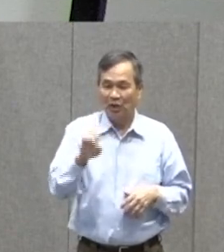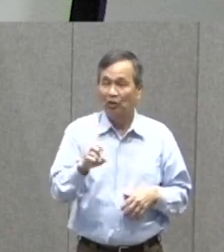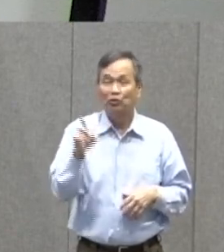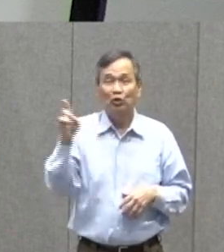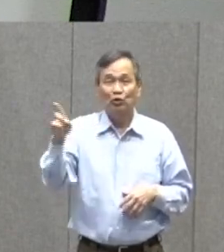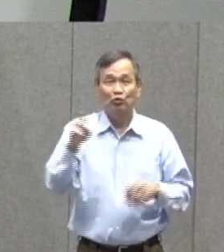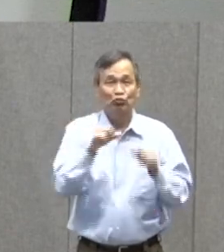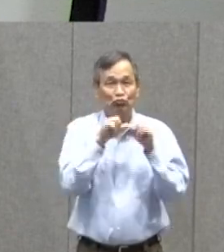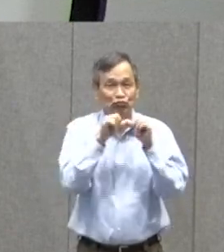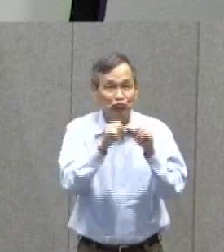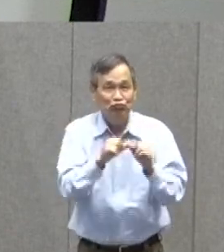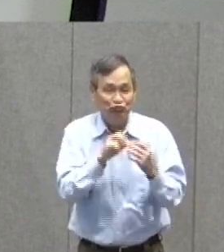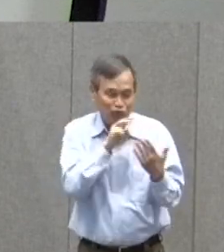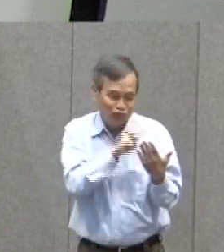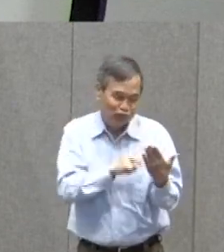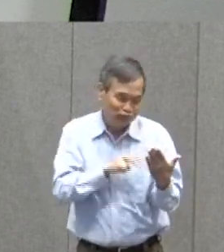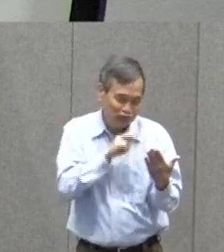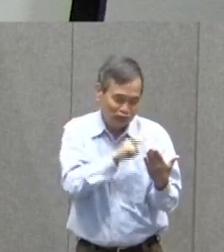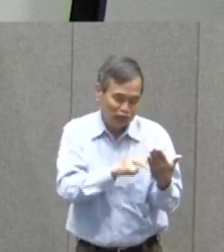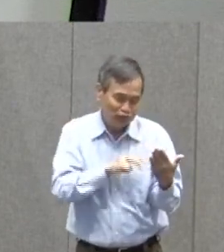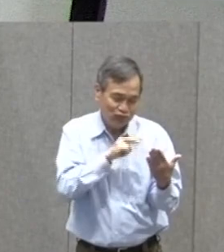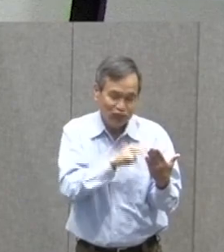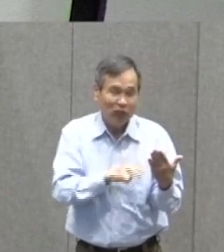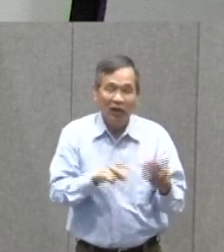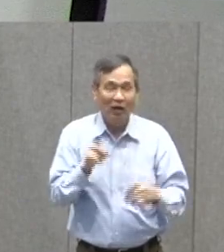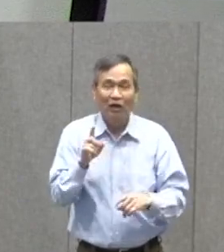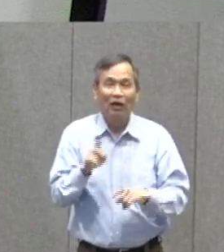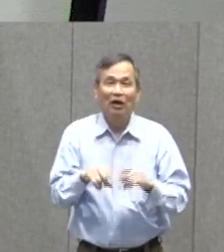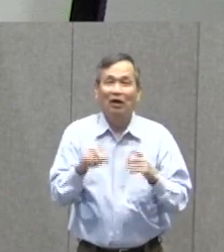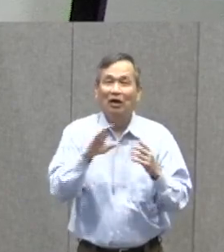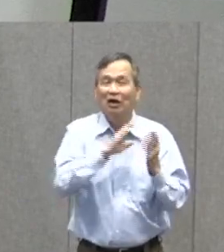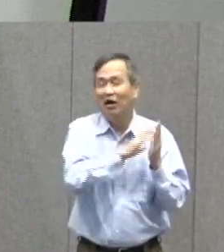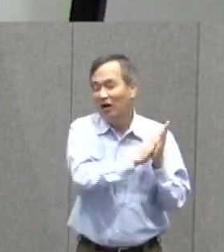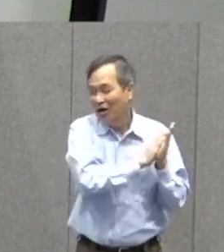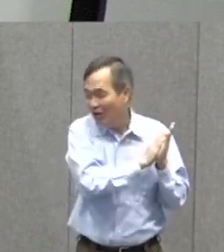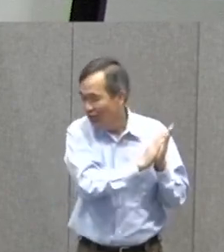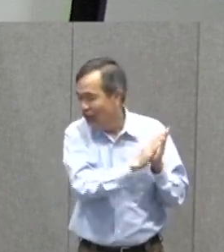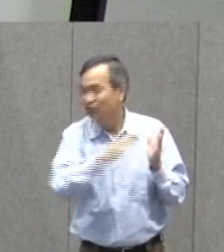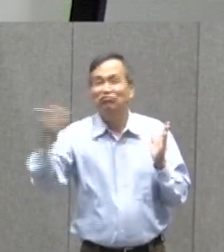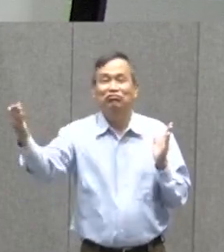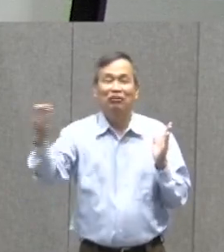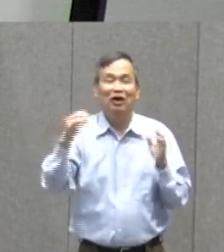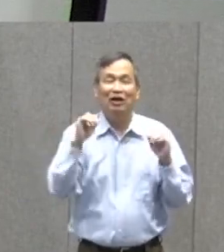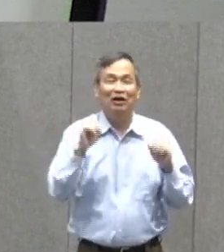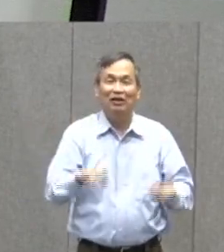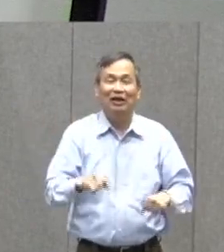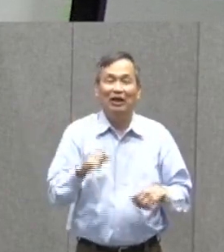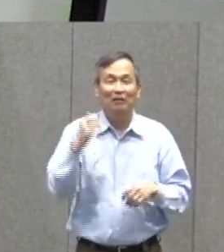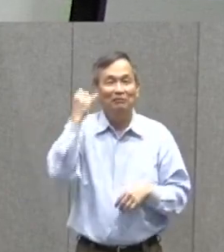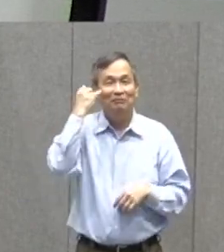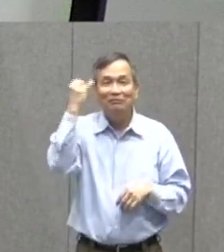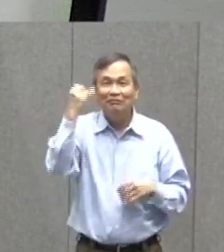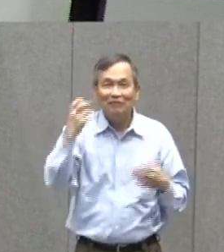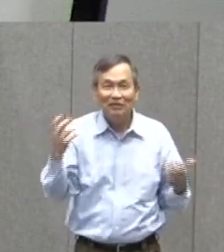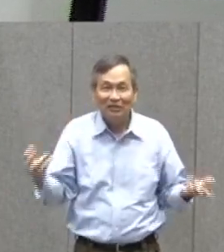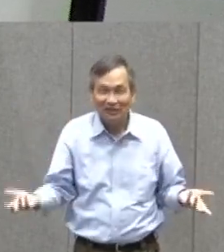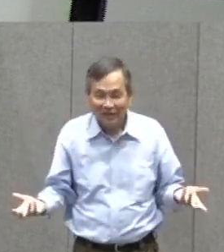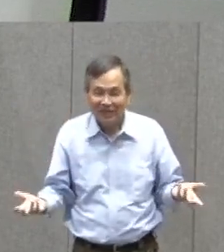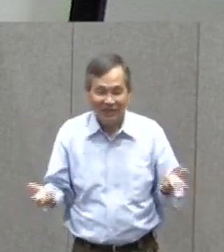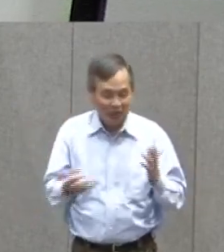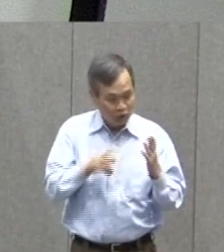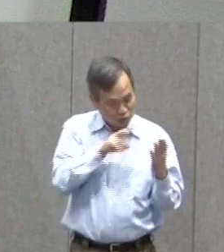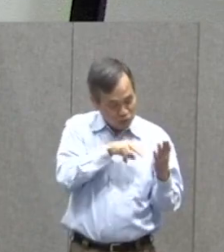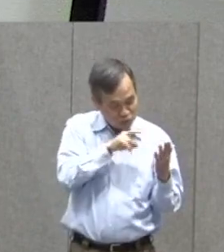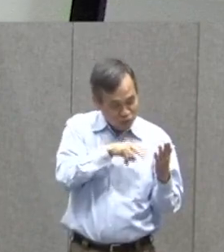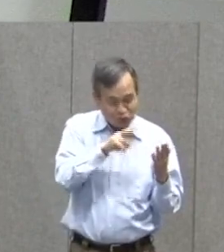and read, for her, it's unimaginable all the different books that are there and that she can read